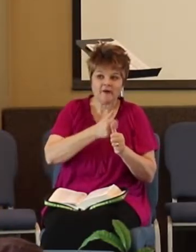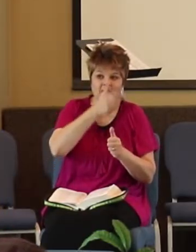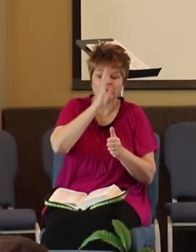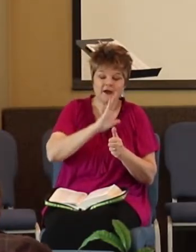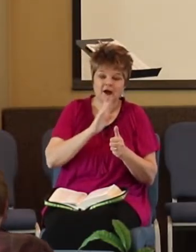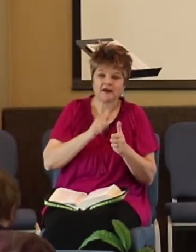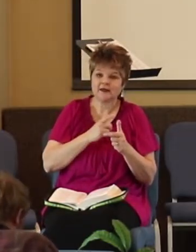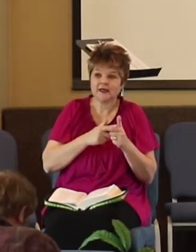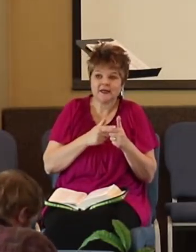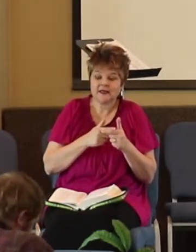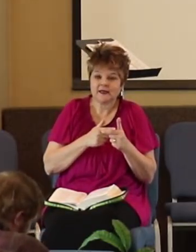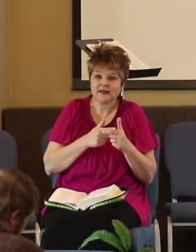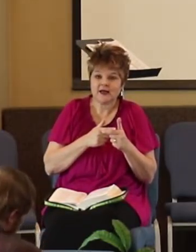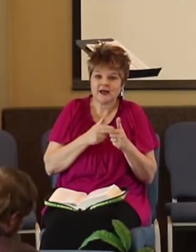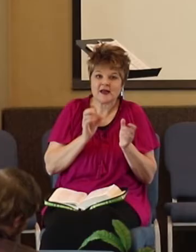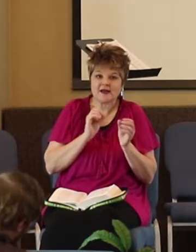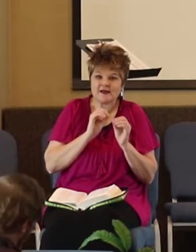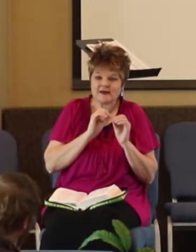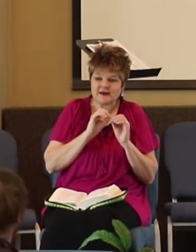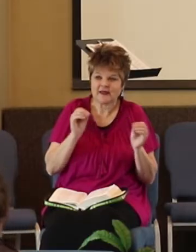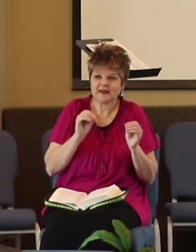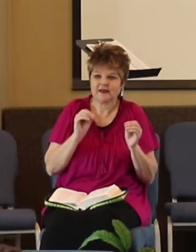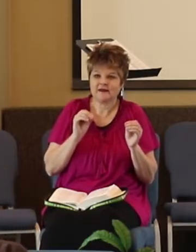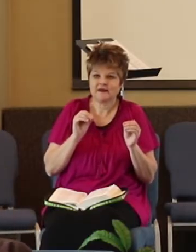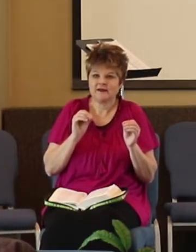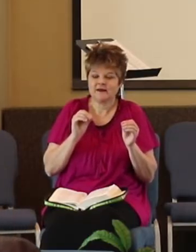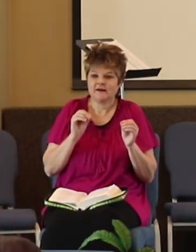then let me just be honest, nothing is folly.